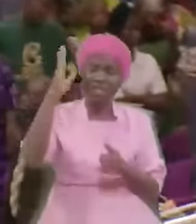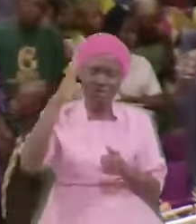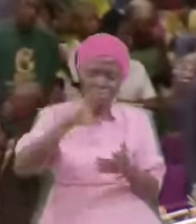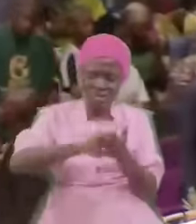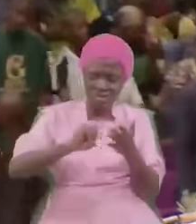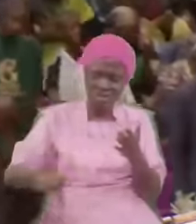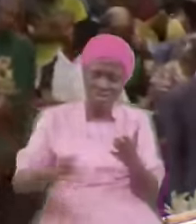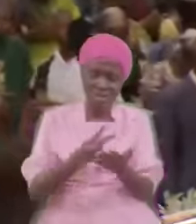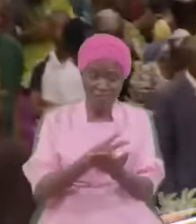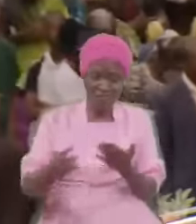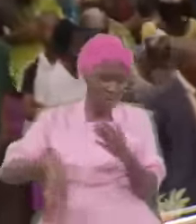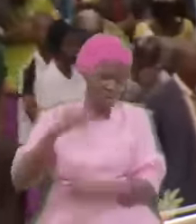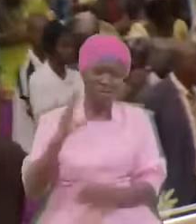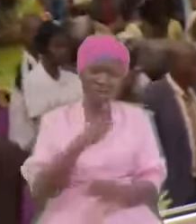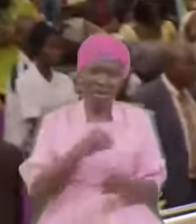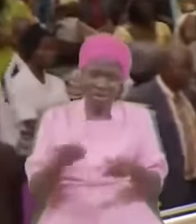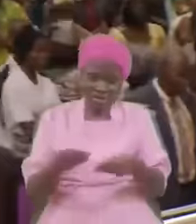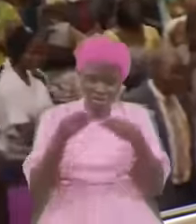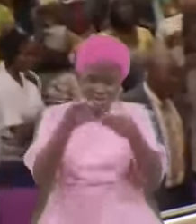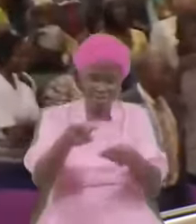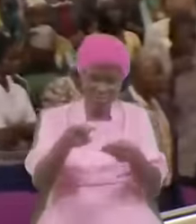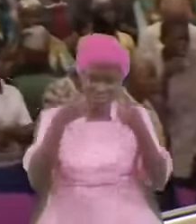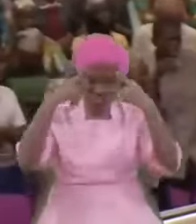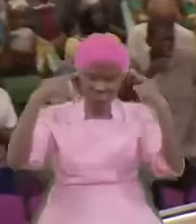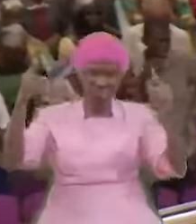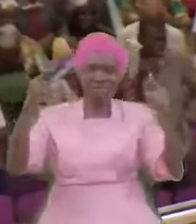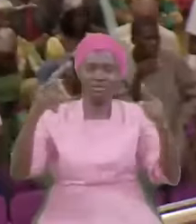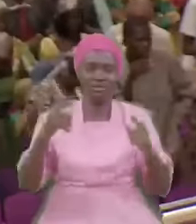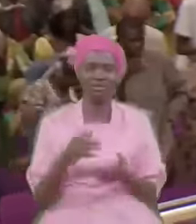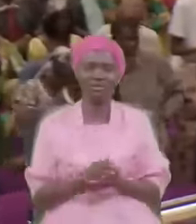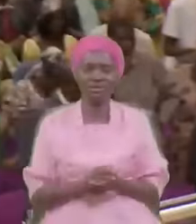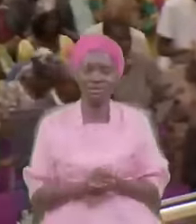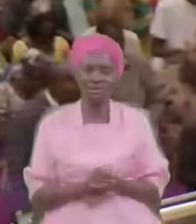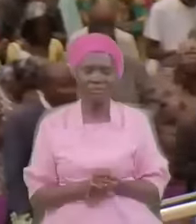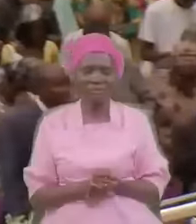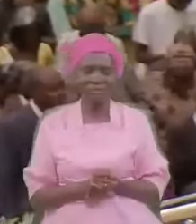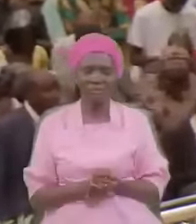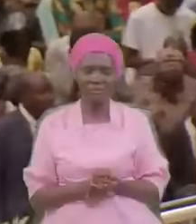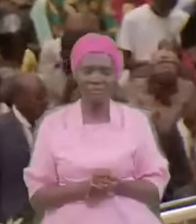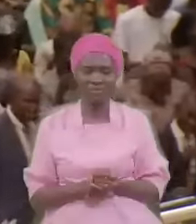Fear